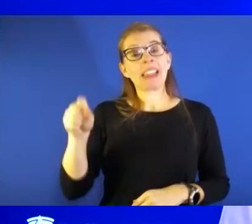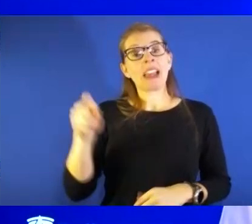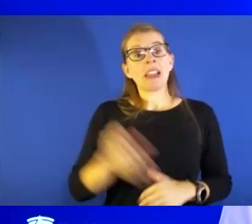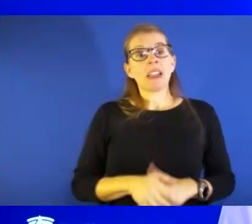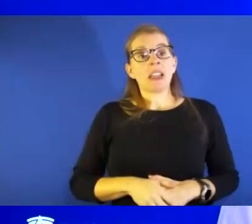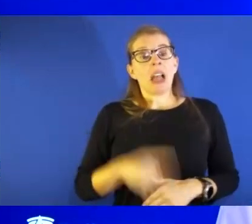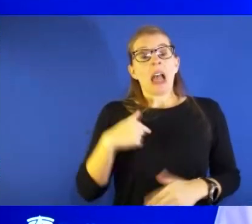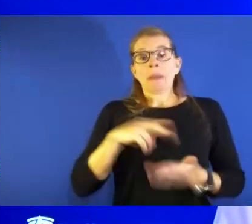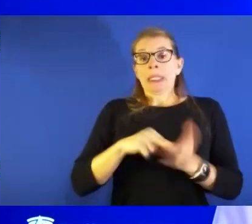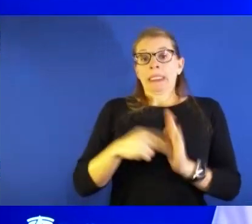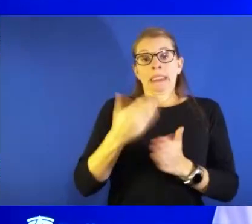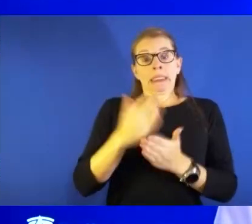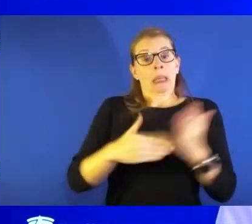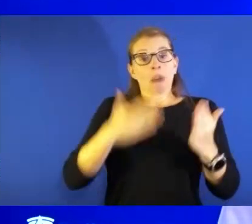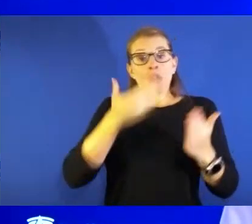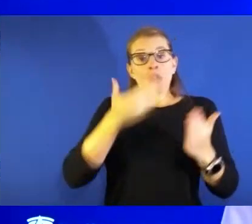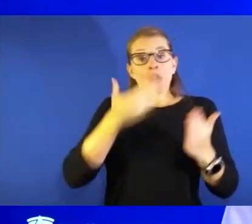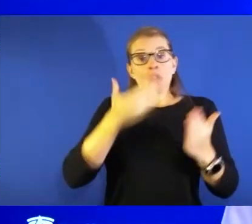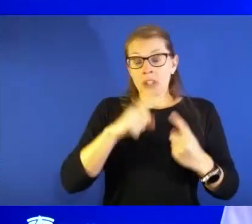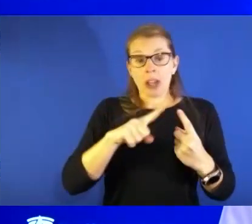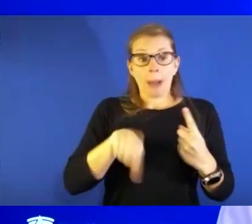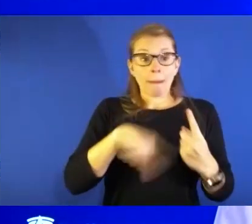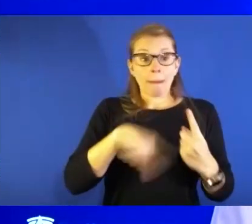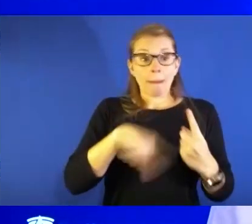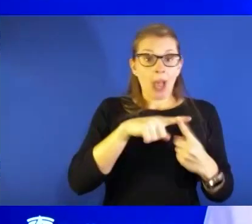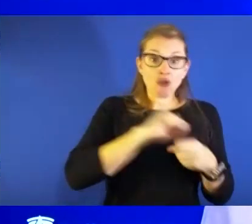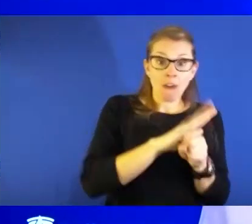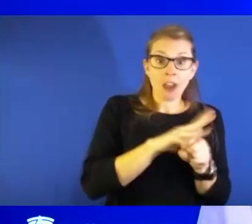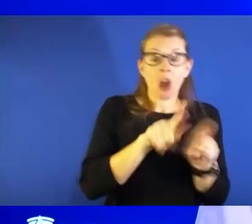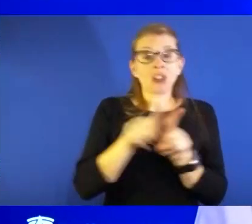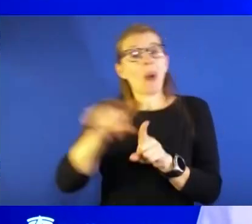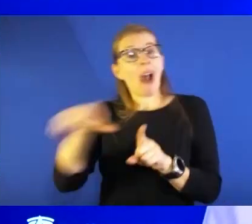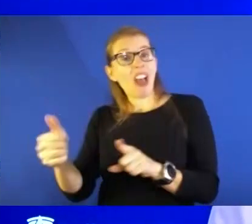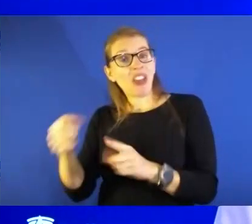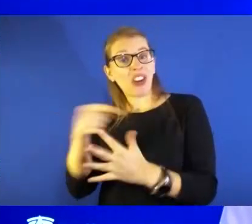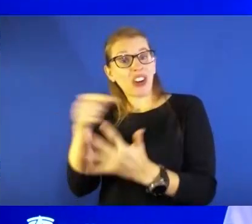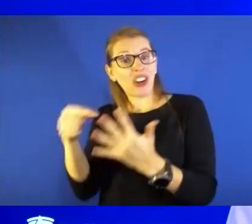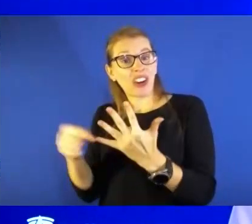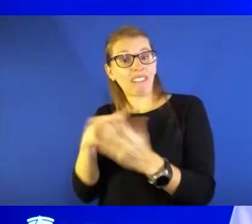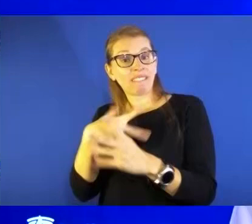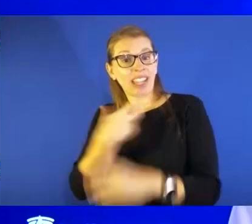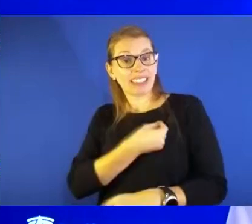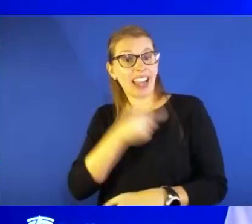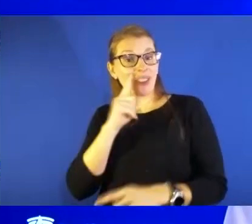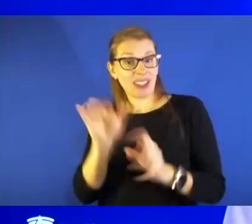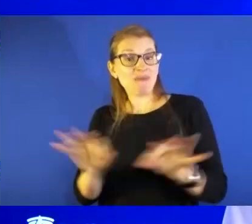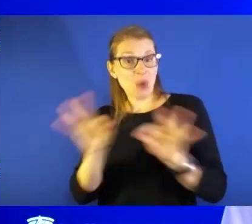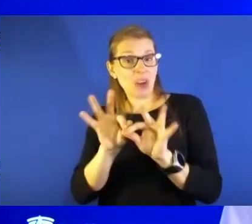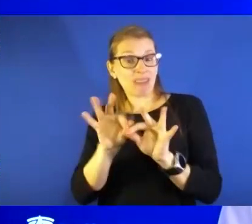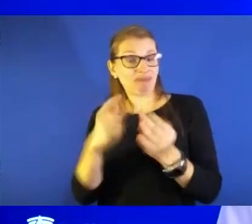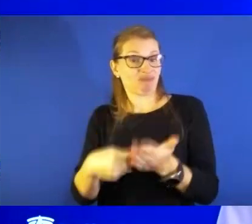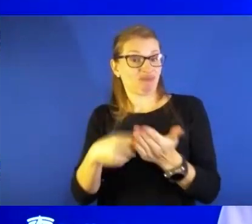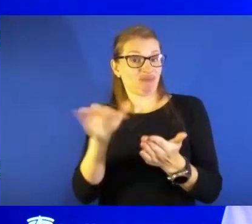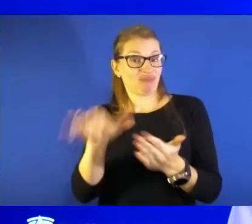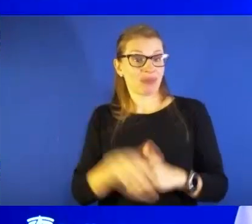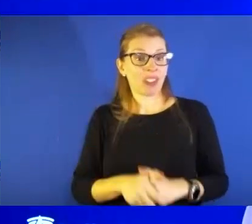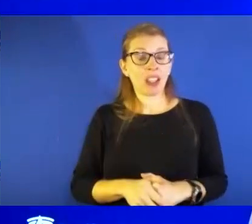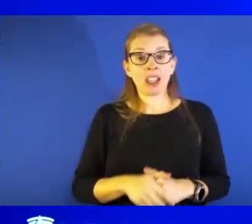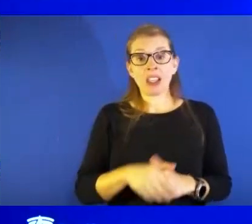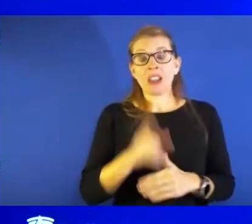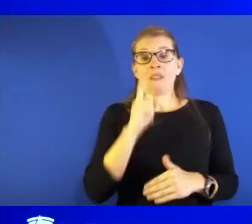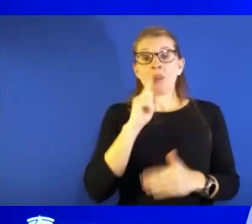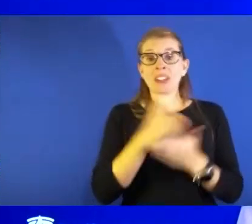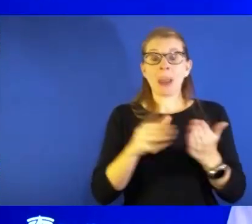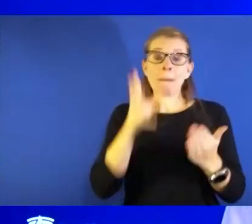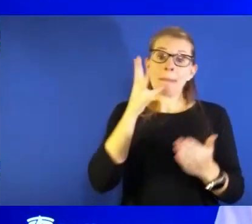there were some good questions, not only about COVID vaccines today, but other vaccines. I think it's important. So for some of the moms or dads or husbands